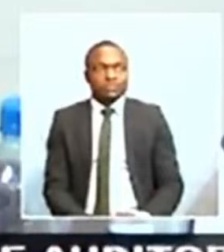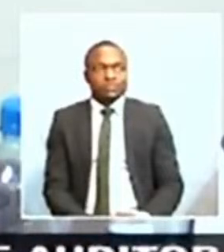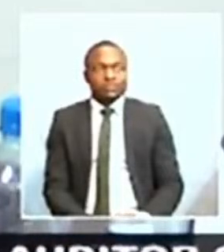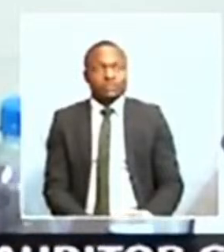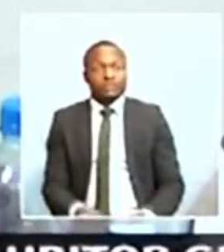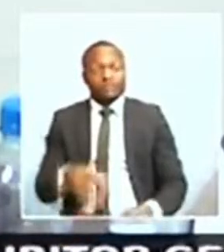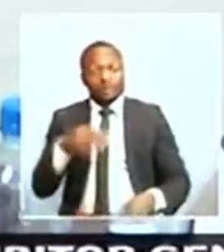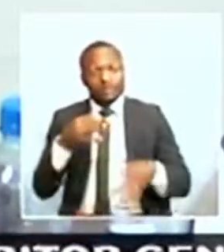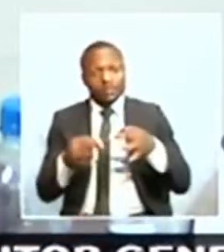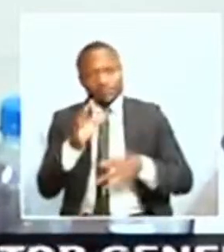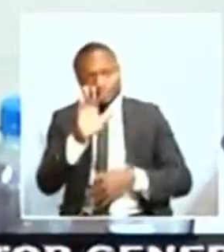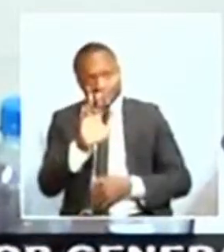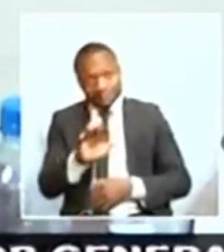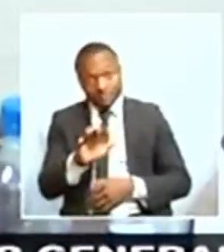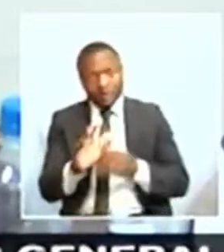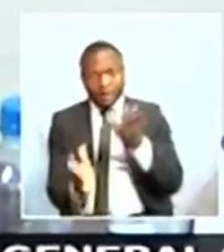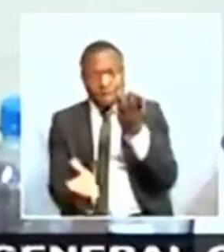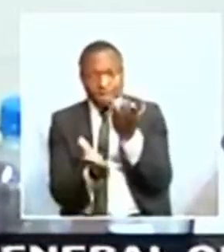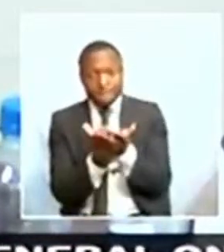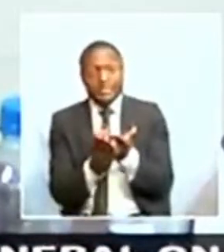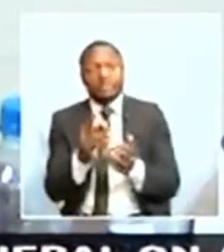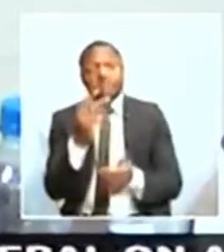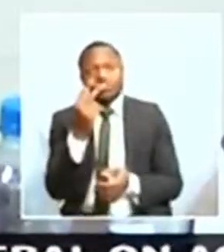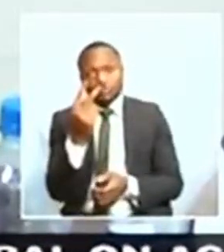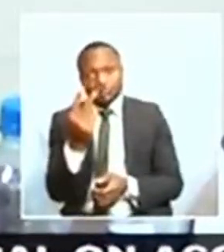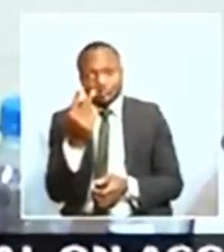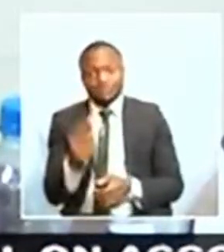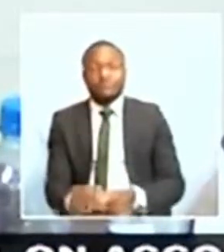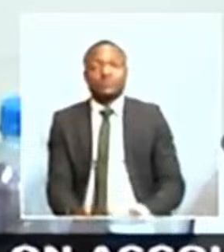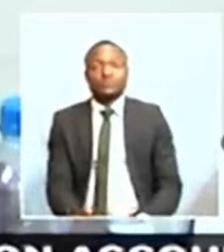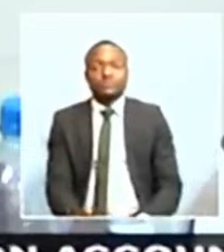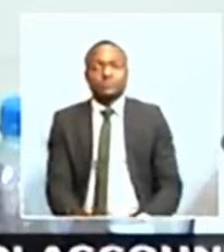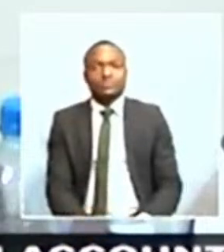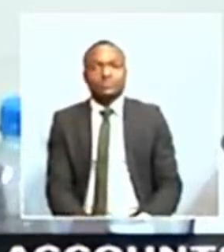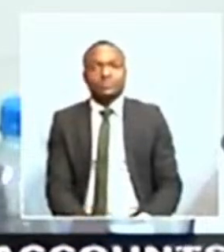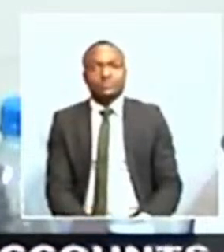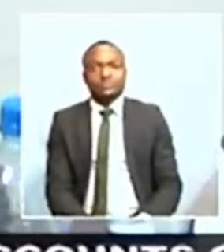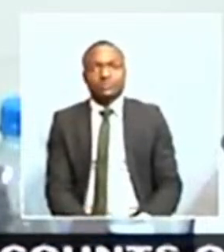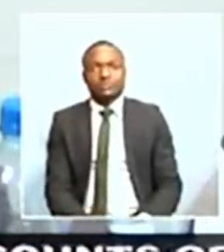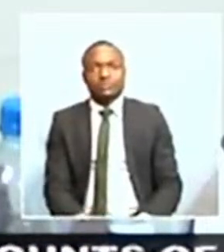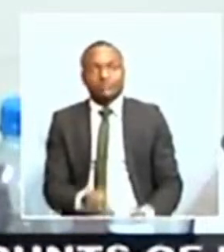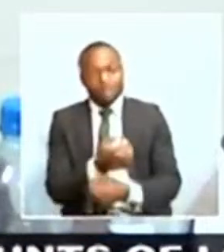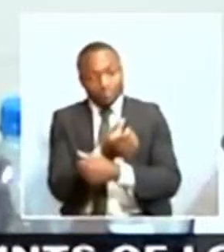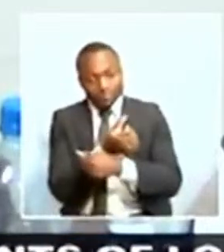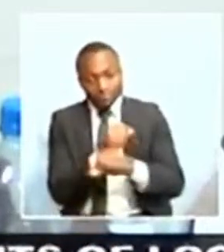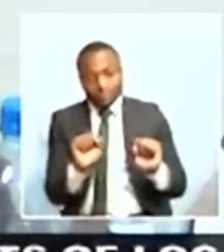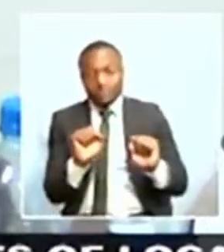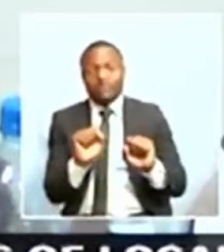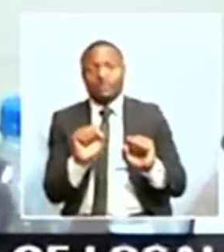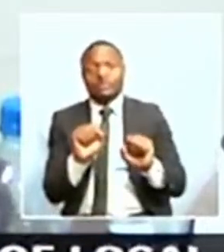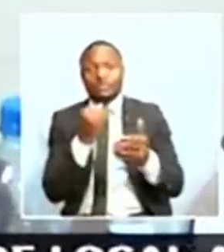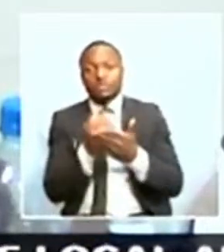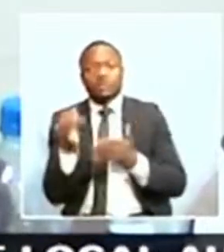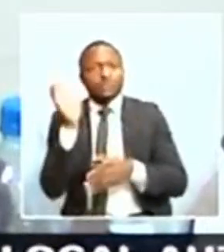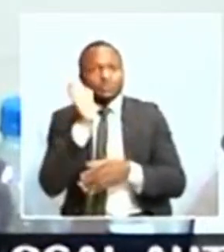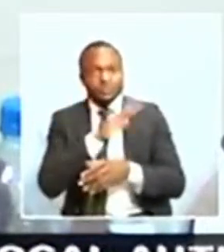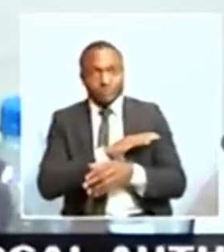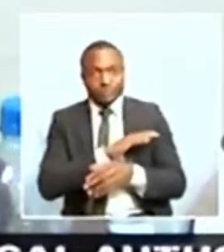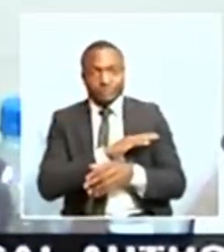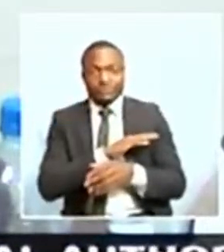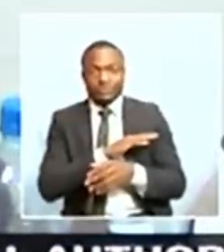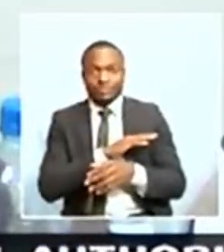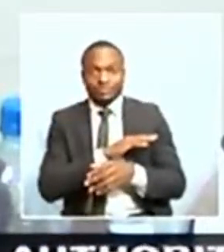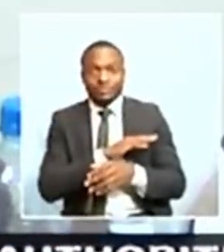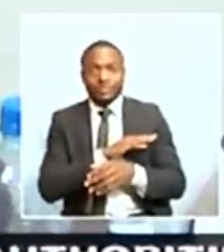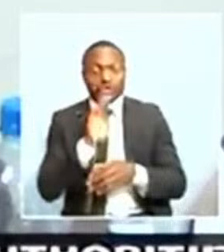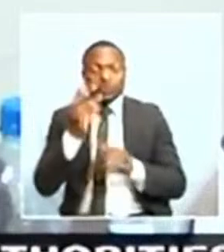If we're there, is Appendix 2. We rest that matter. It's a CDF related matter. We'll deal with it when